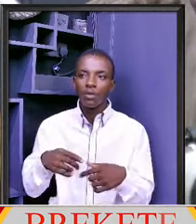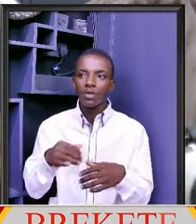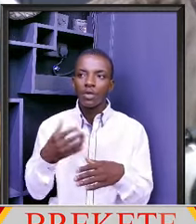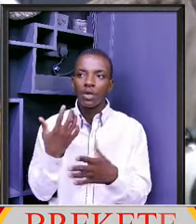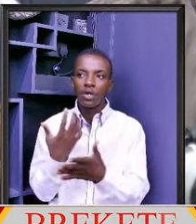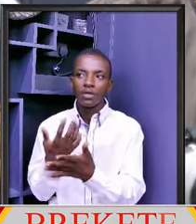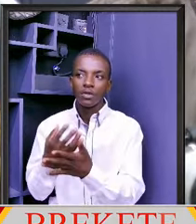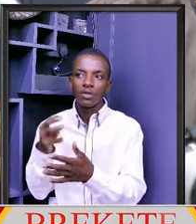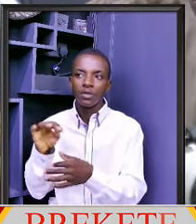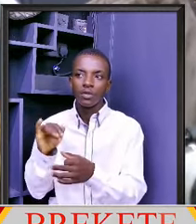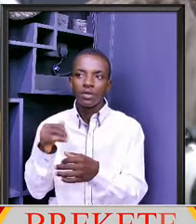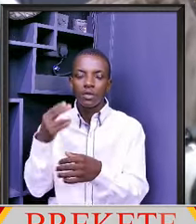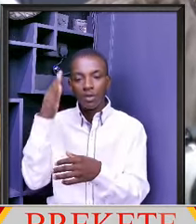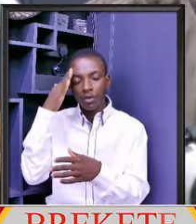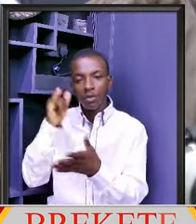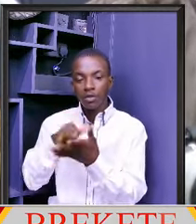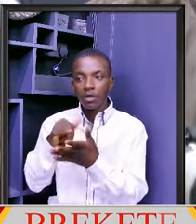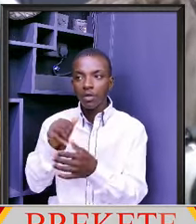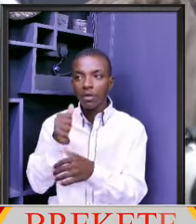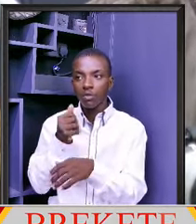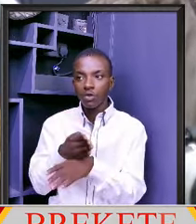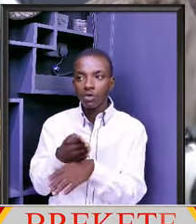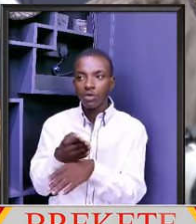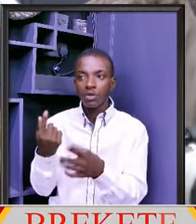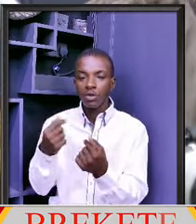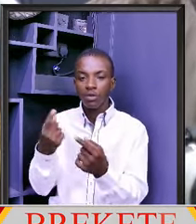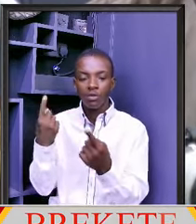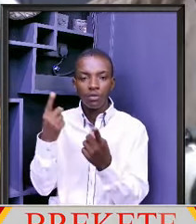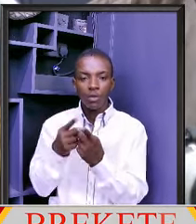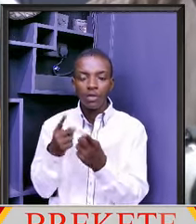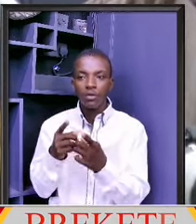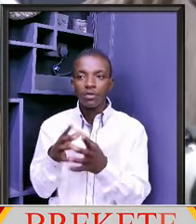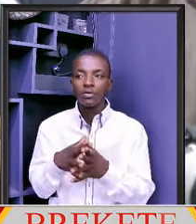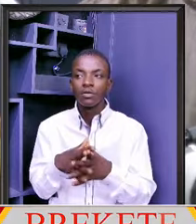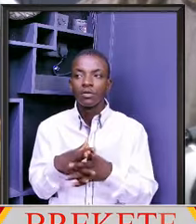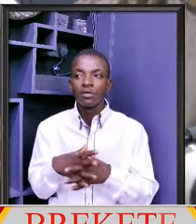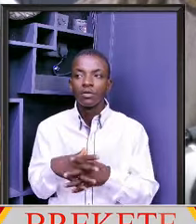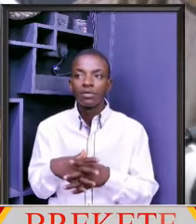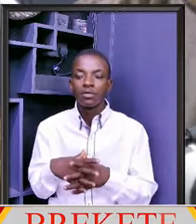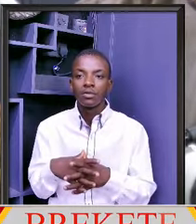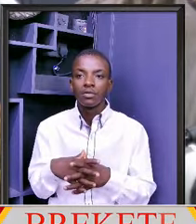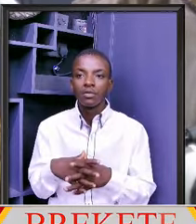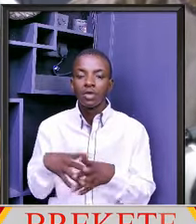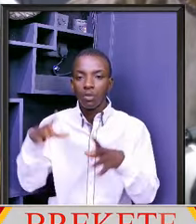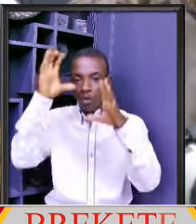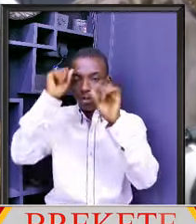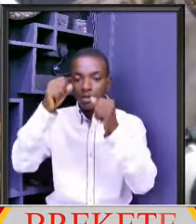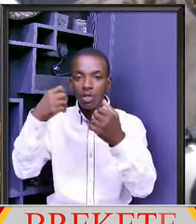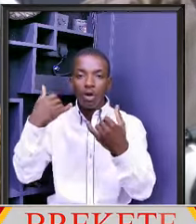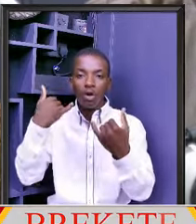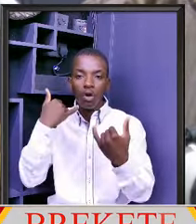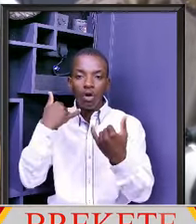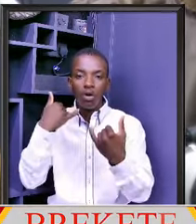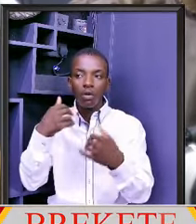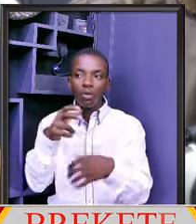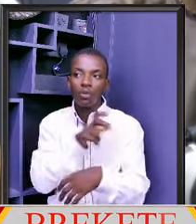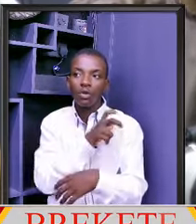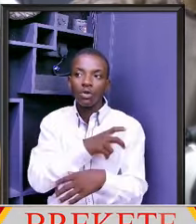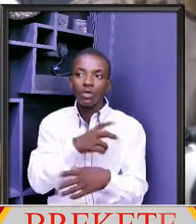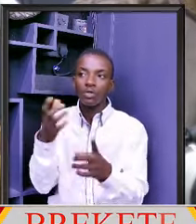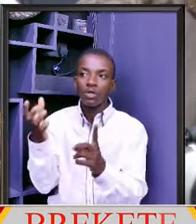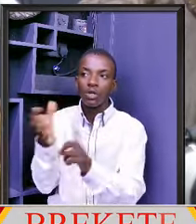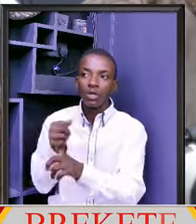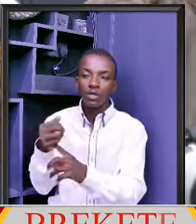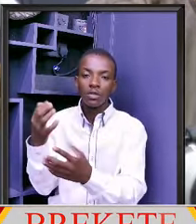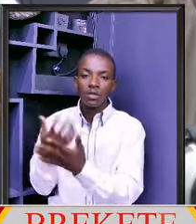will arrest him. When I discover, I say, "You are in Abuja," I say, "Yes, don't come for the meeting." Okay. The president call order police to arrest this